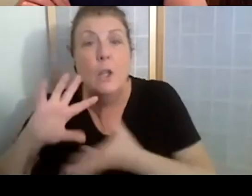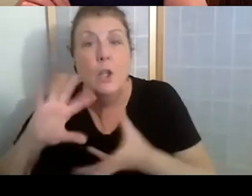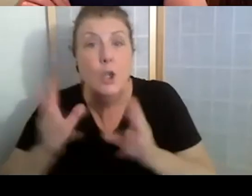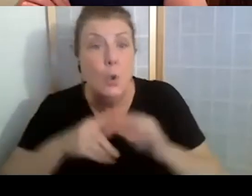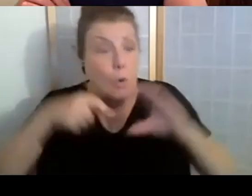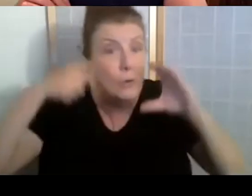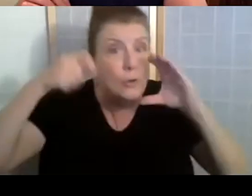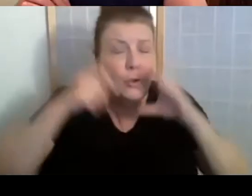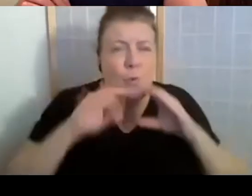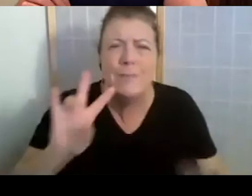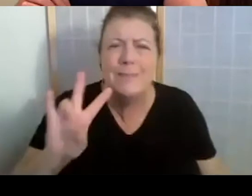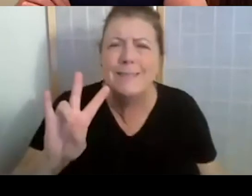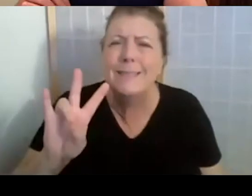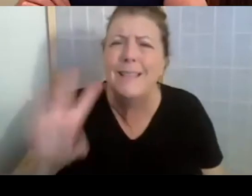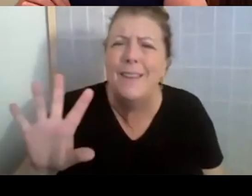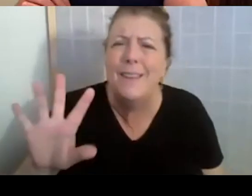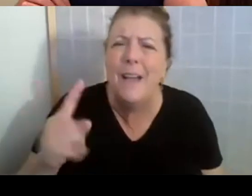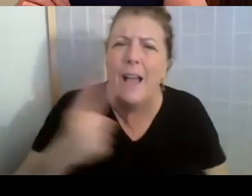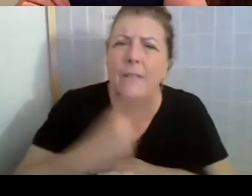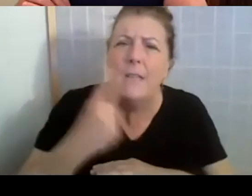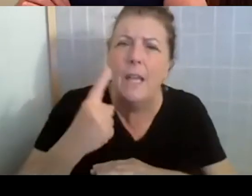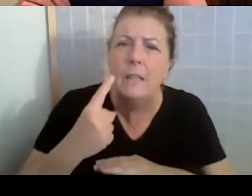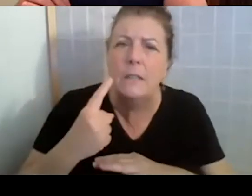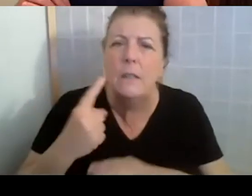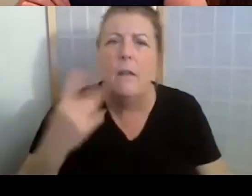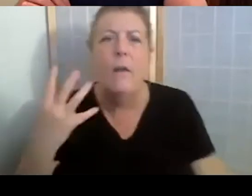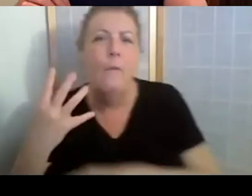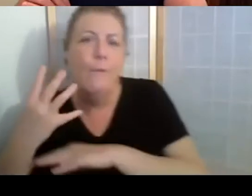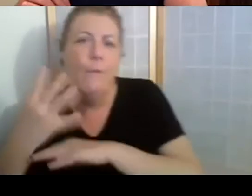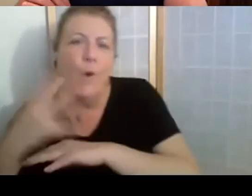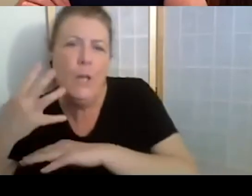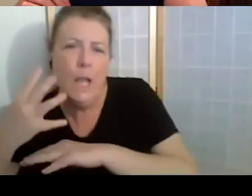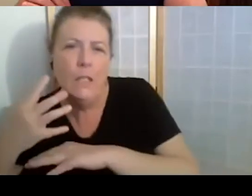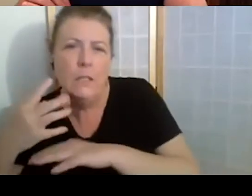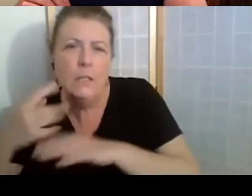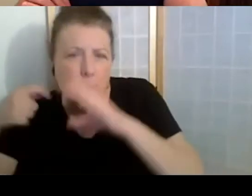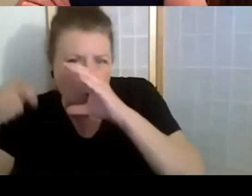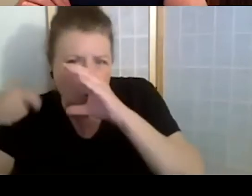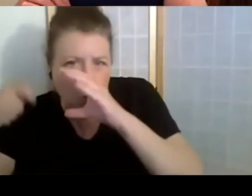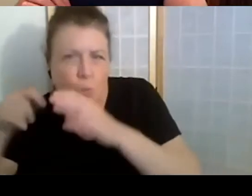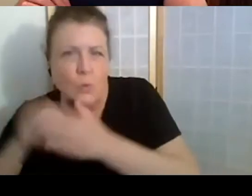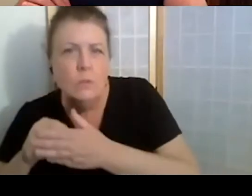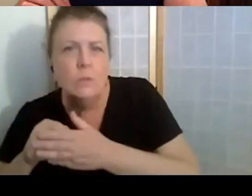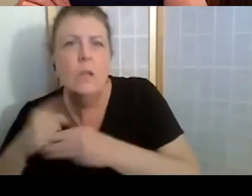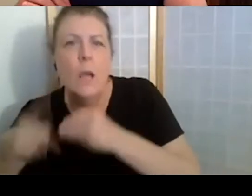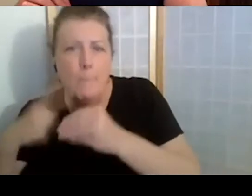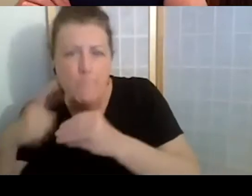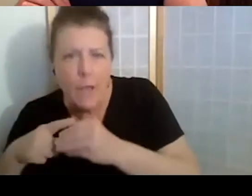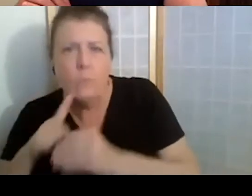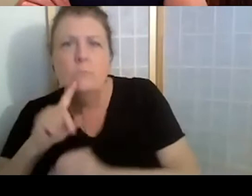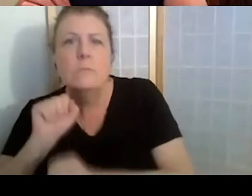And I think we all so believed in the value of our work